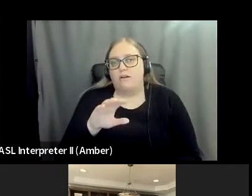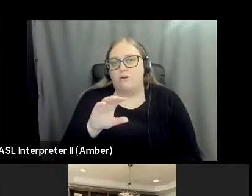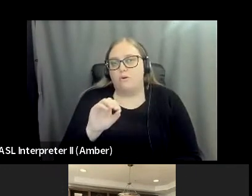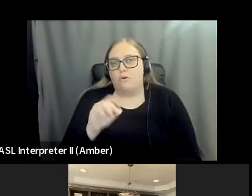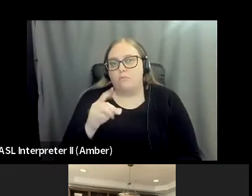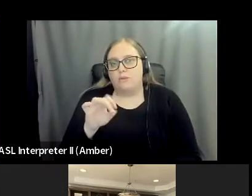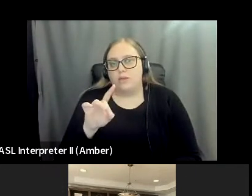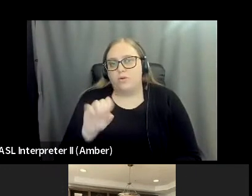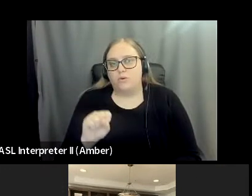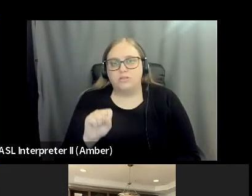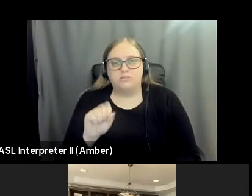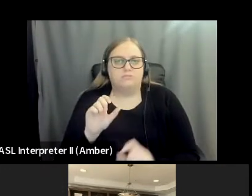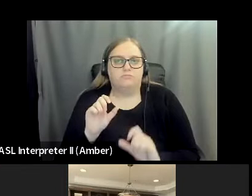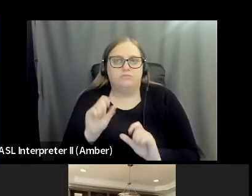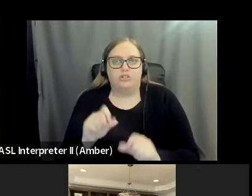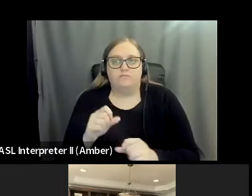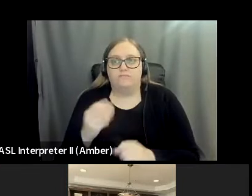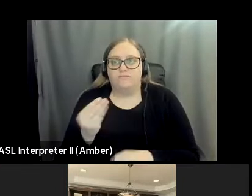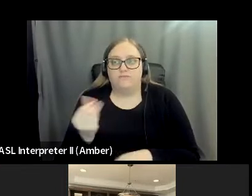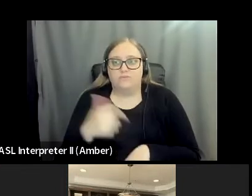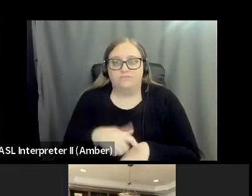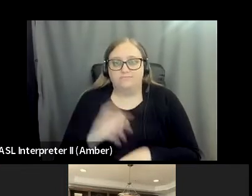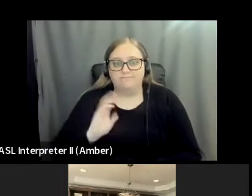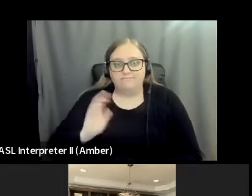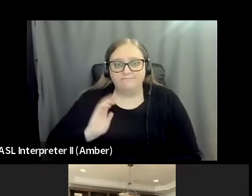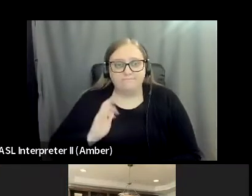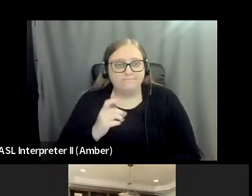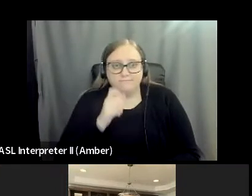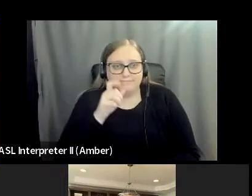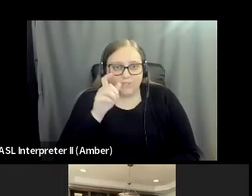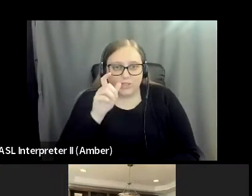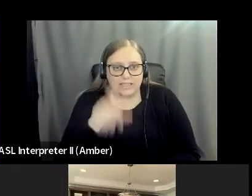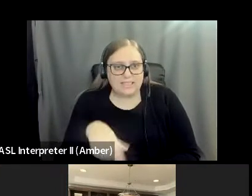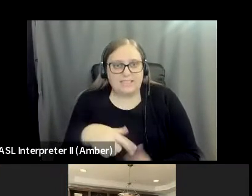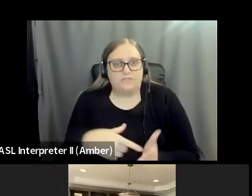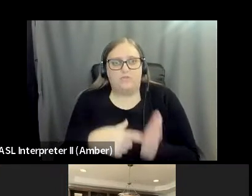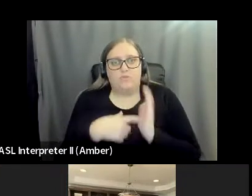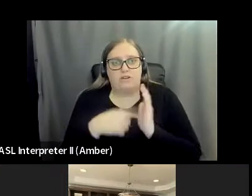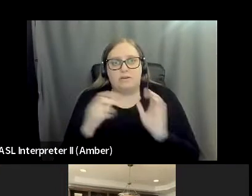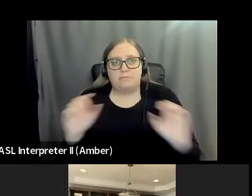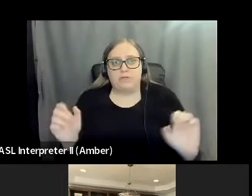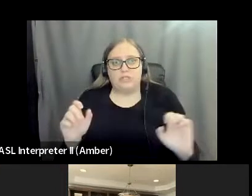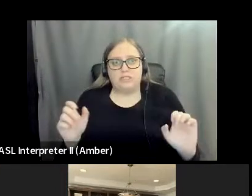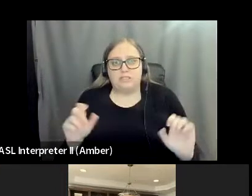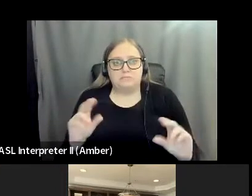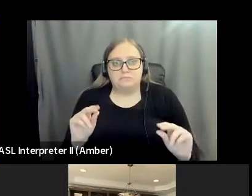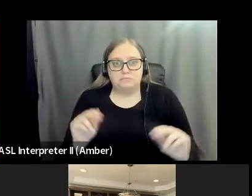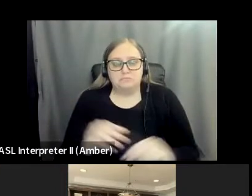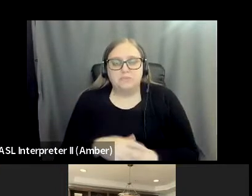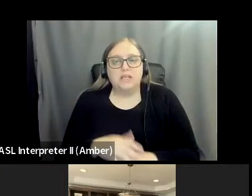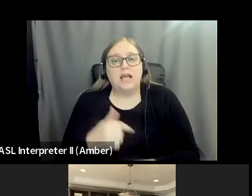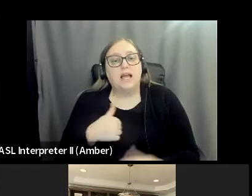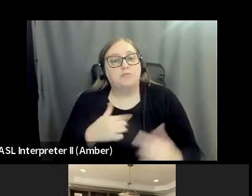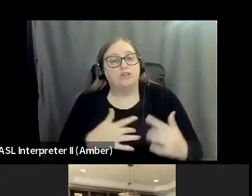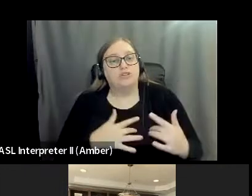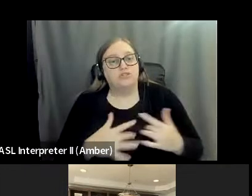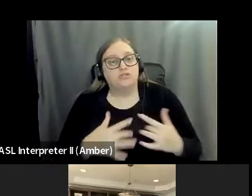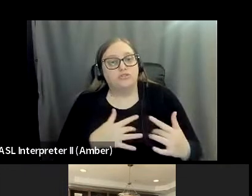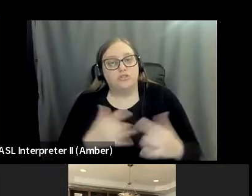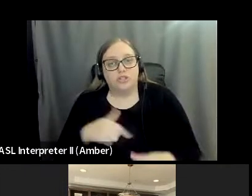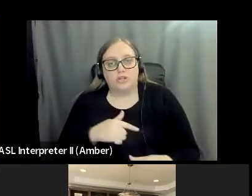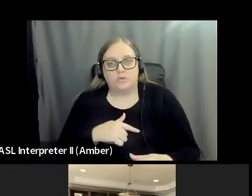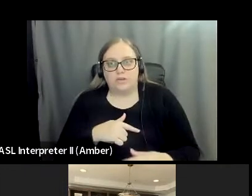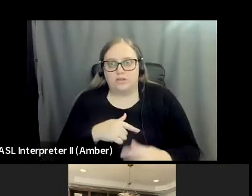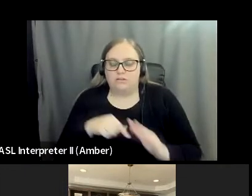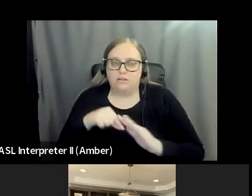started some time ago, and I don't think requires an emergency. I am concerned that we are so